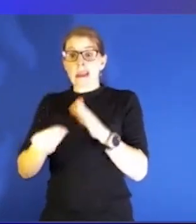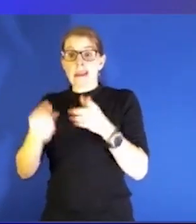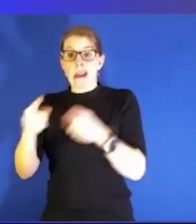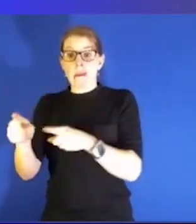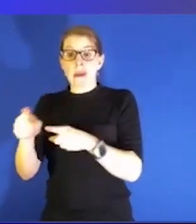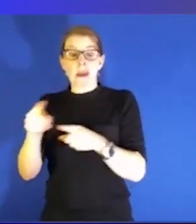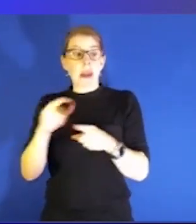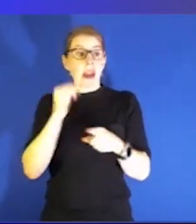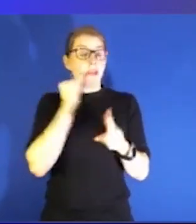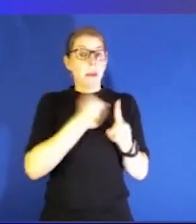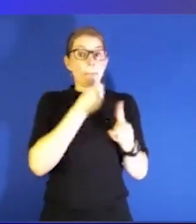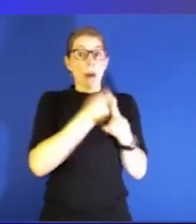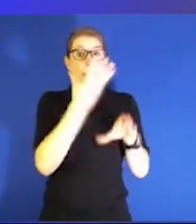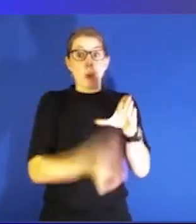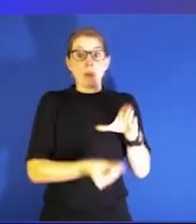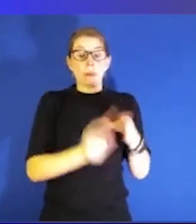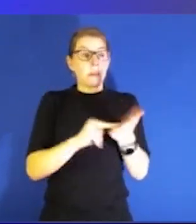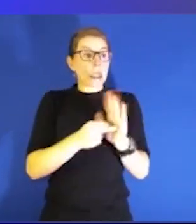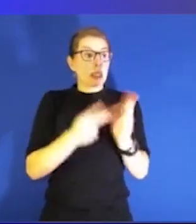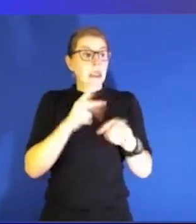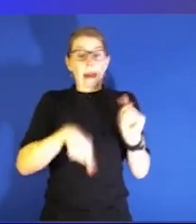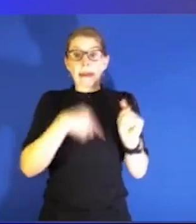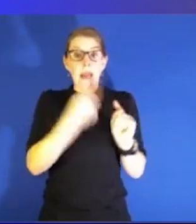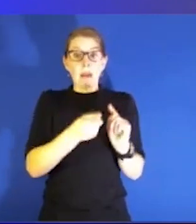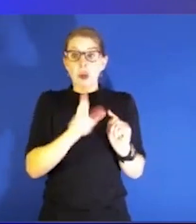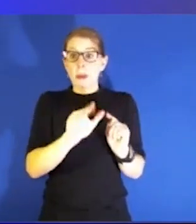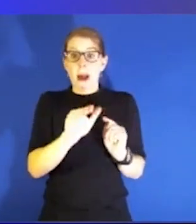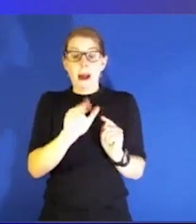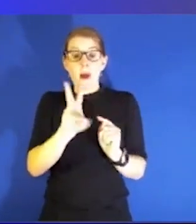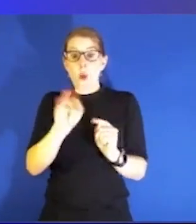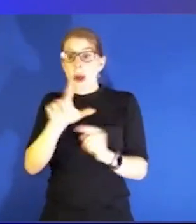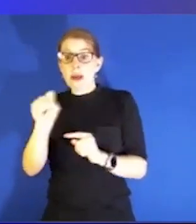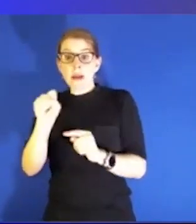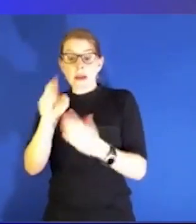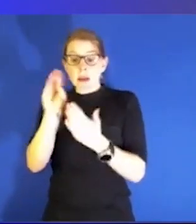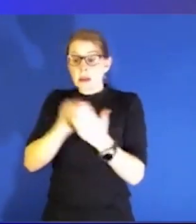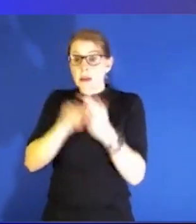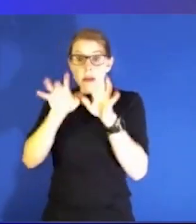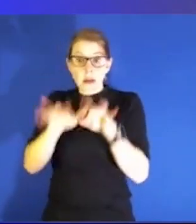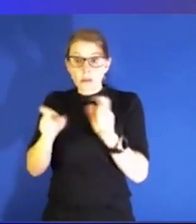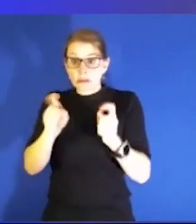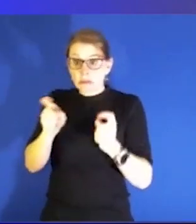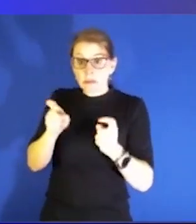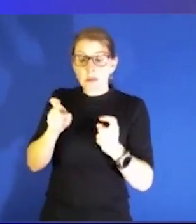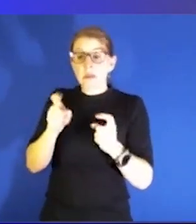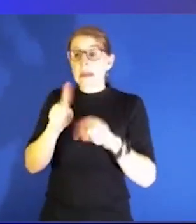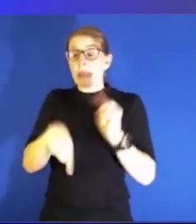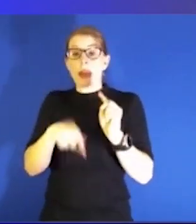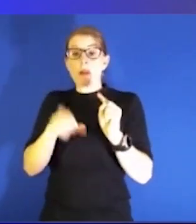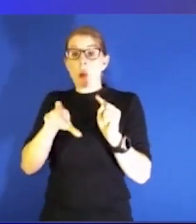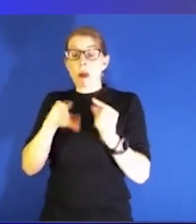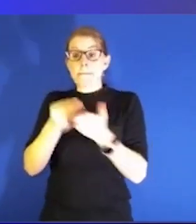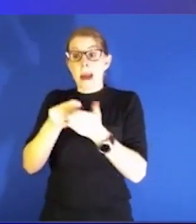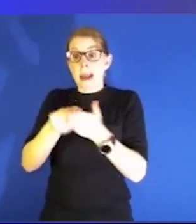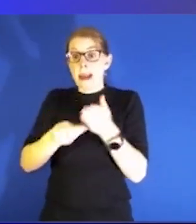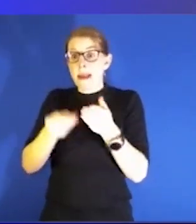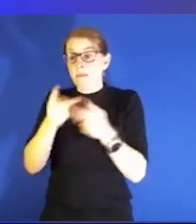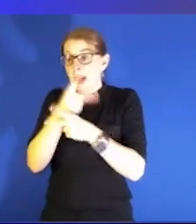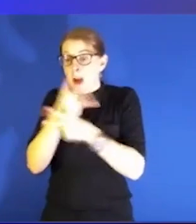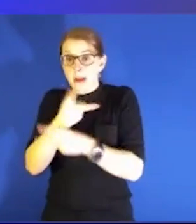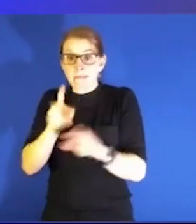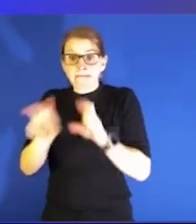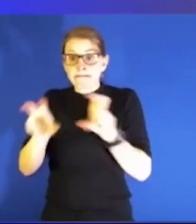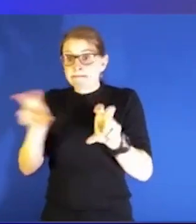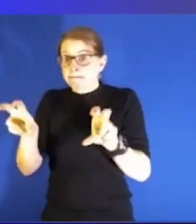say goodbye. We don't get to, you know, revise wills or, you know, those kinds of things, or put affairs, money, or, you know, personal belongings